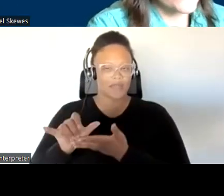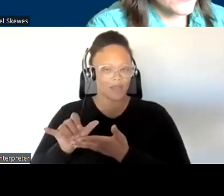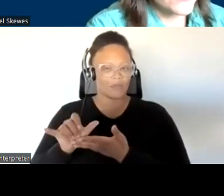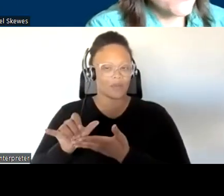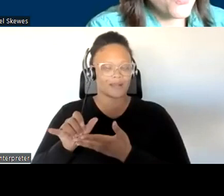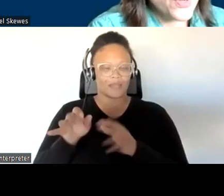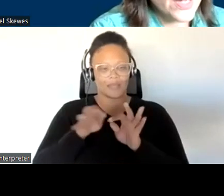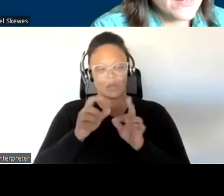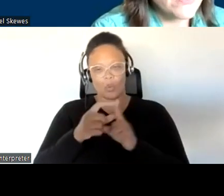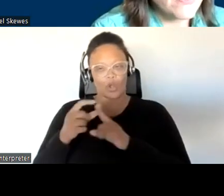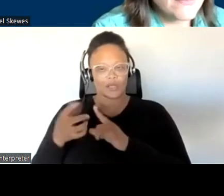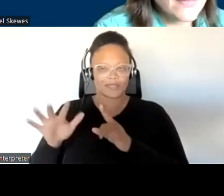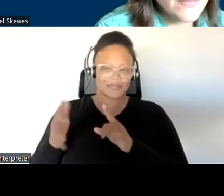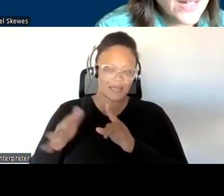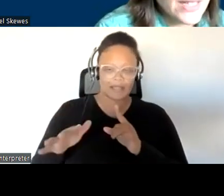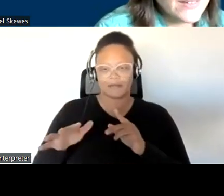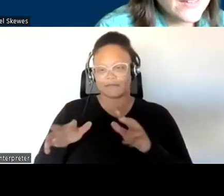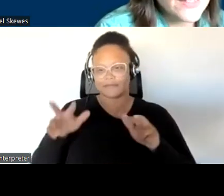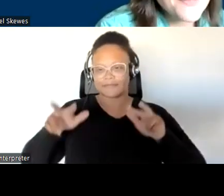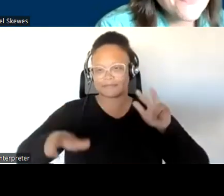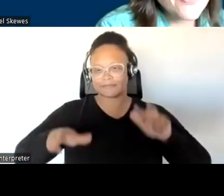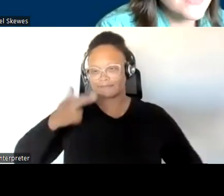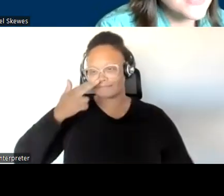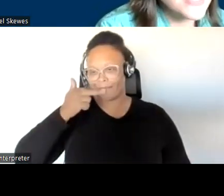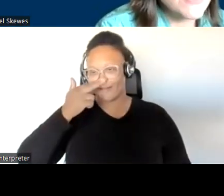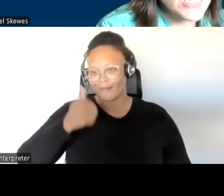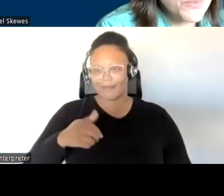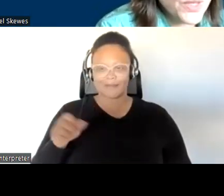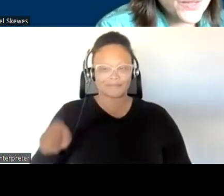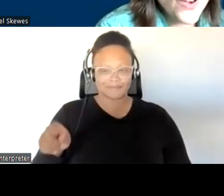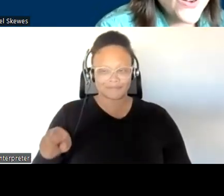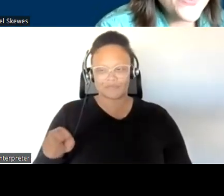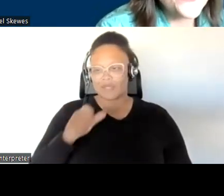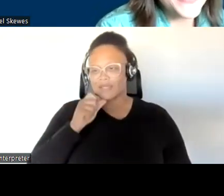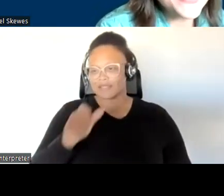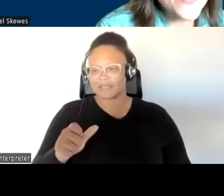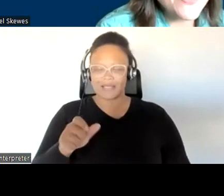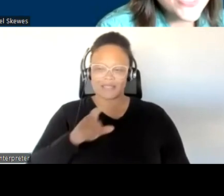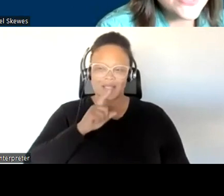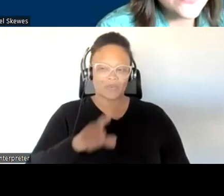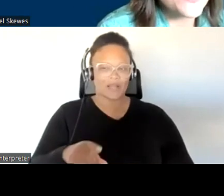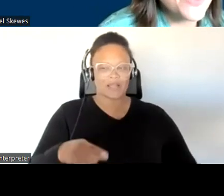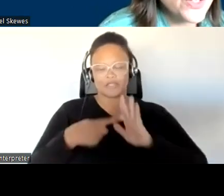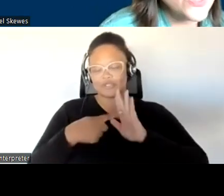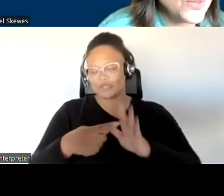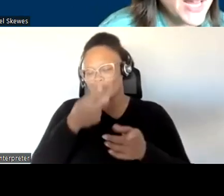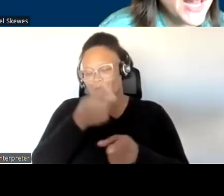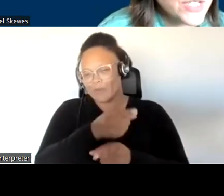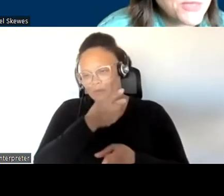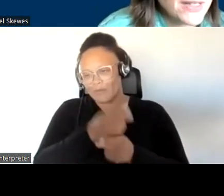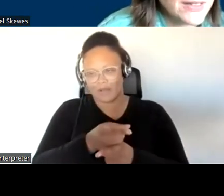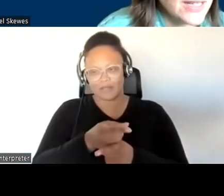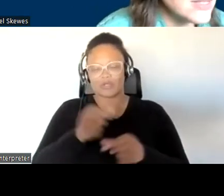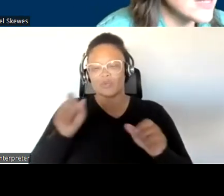kind of worded funny. Yeah. Yeah, It doesn't really work for our licensed family childcare homes, or you can do a